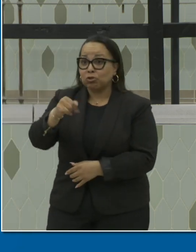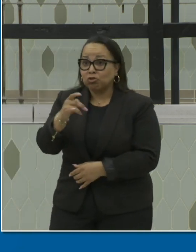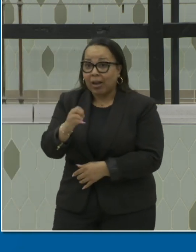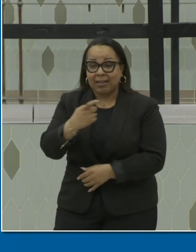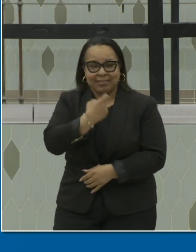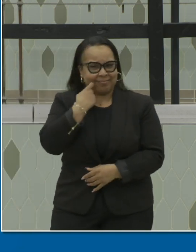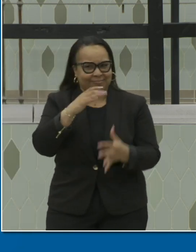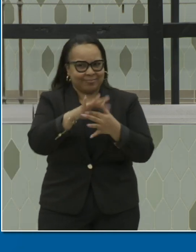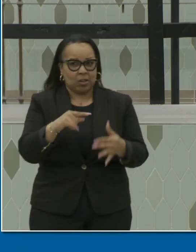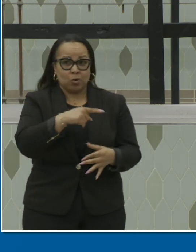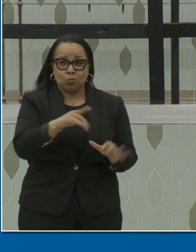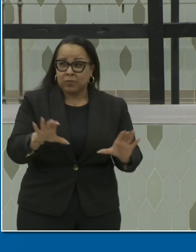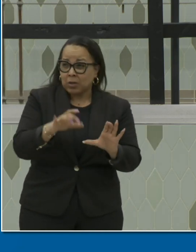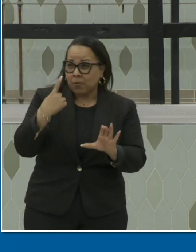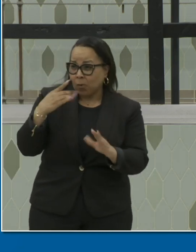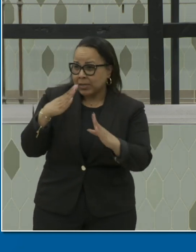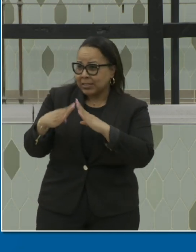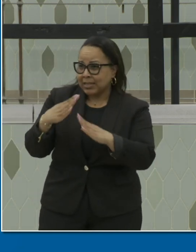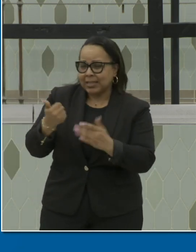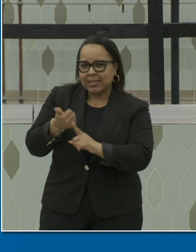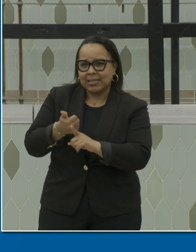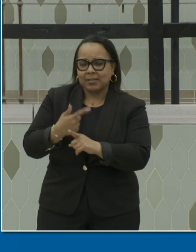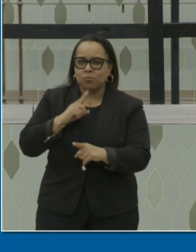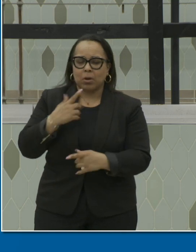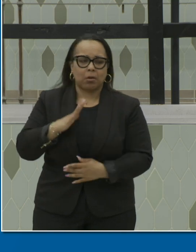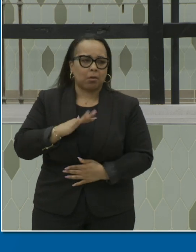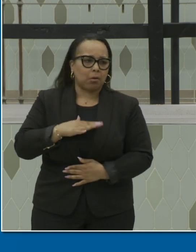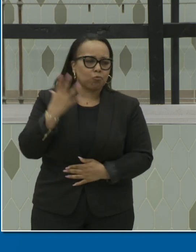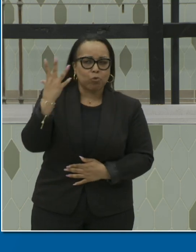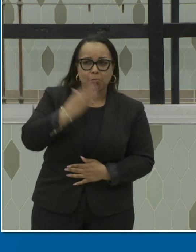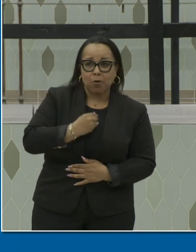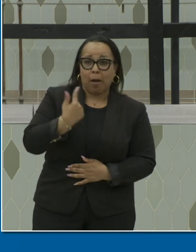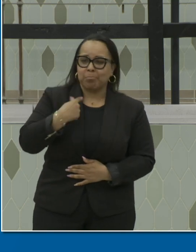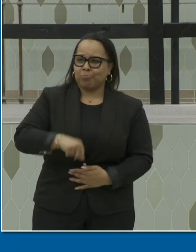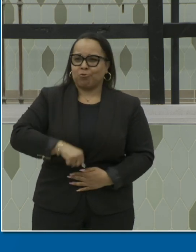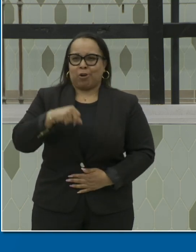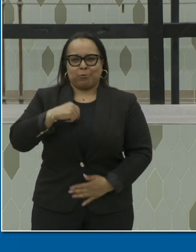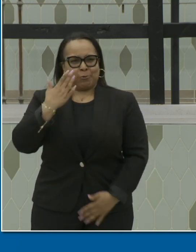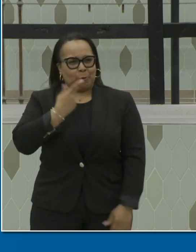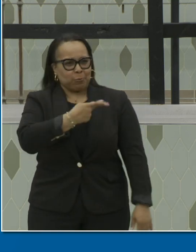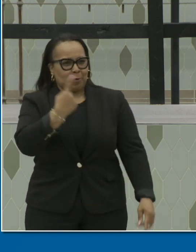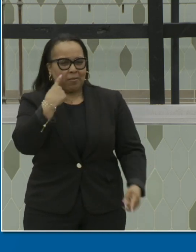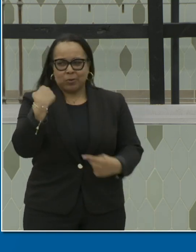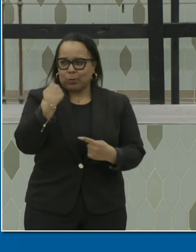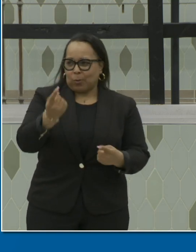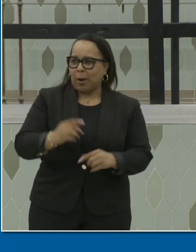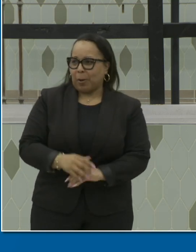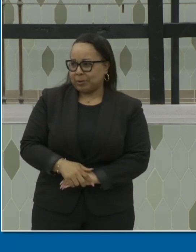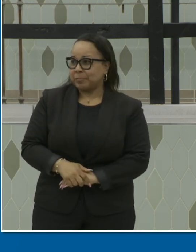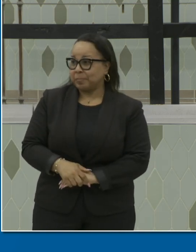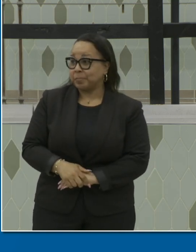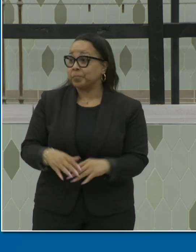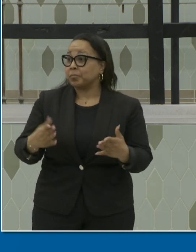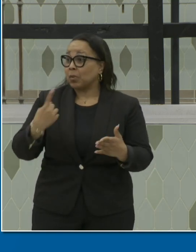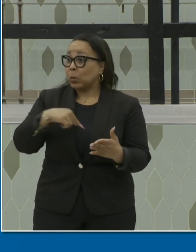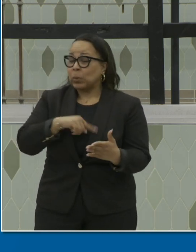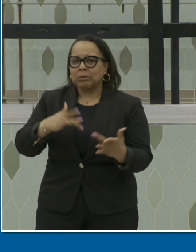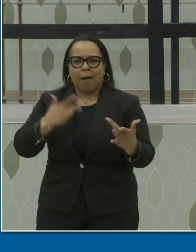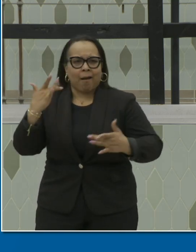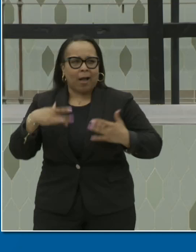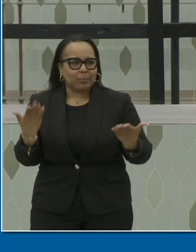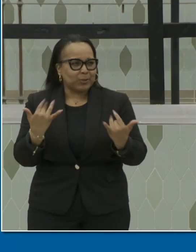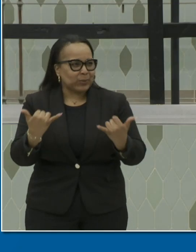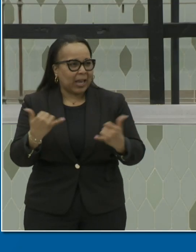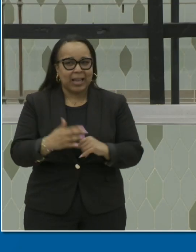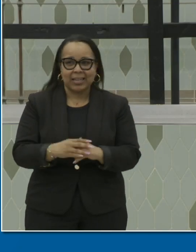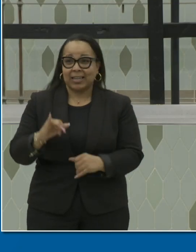As Kristen said, what you have done for this city is remarkable, and I'm so proud to have known you guys for so long. We are so excited to be here